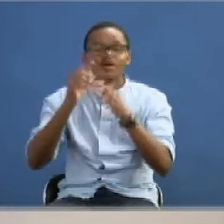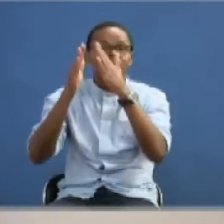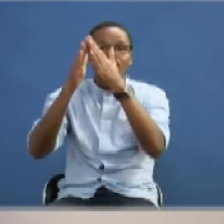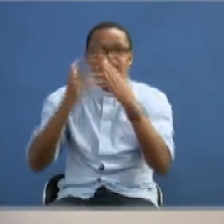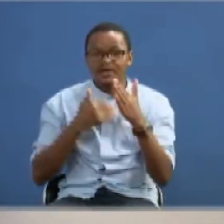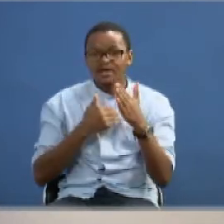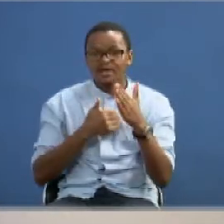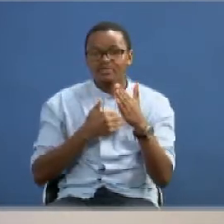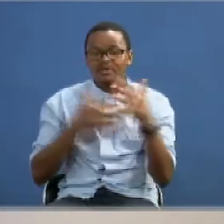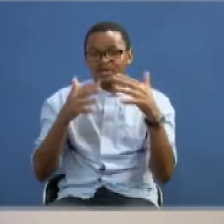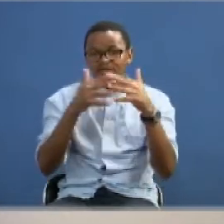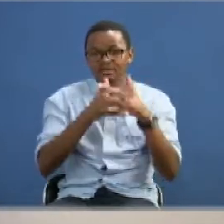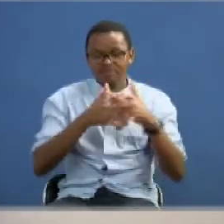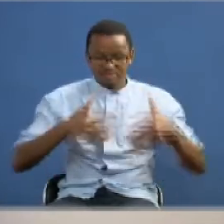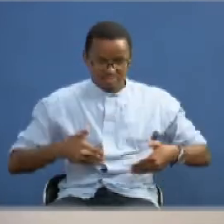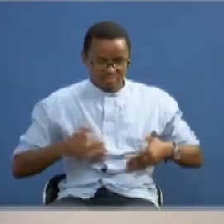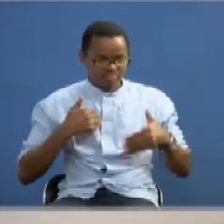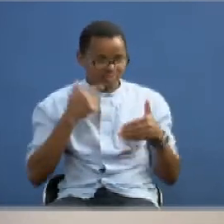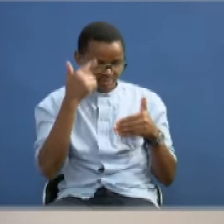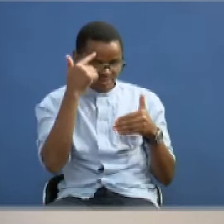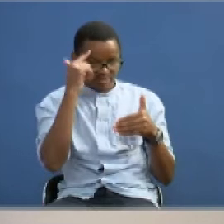Right. We have engaged our youth polytechnics to